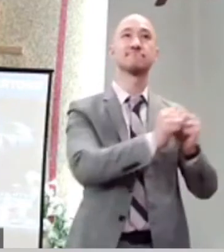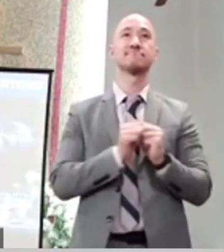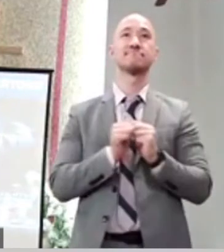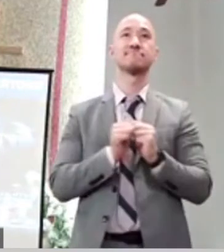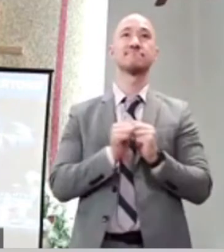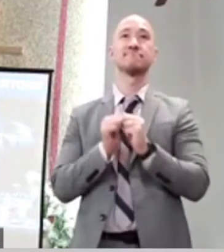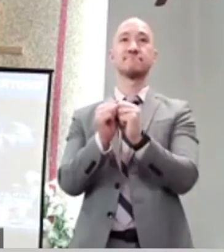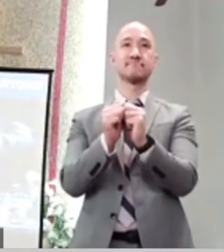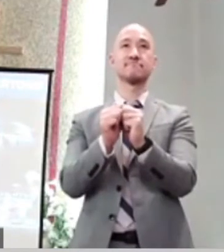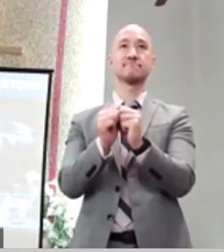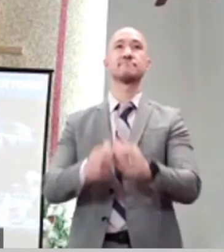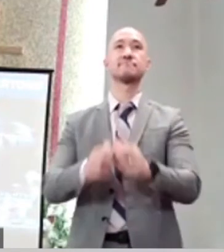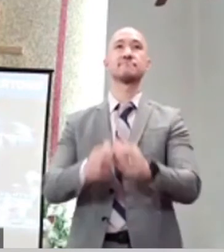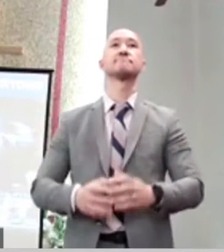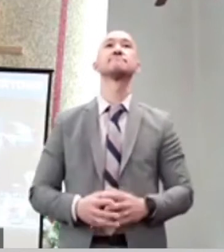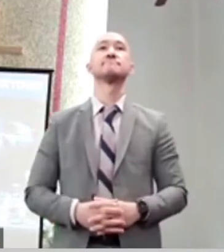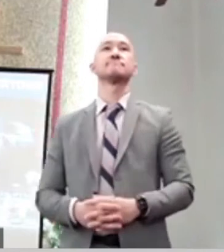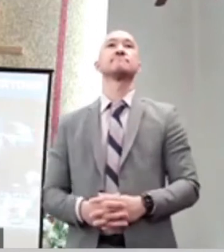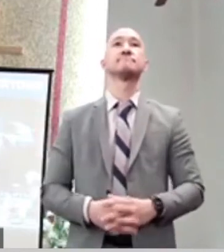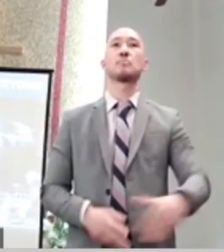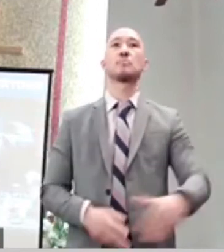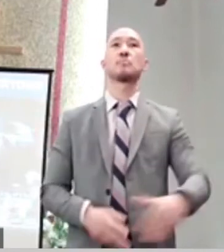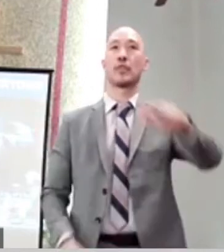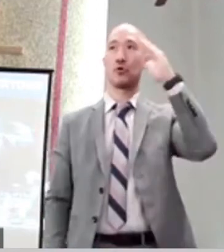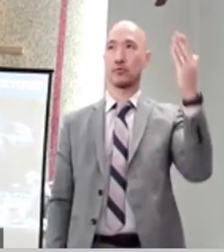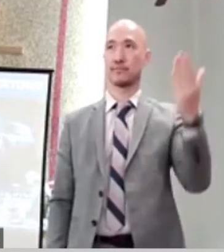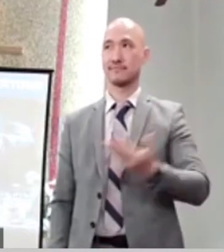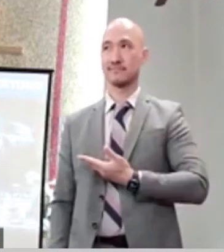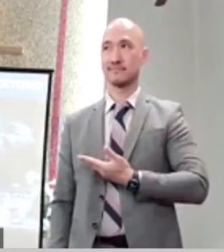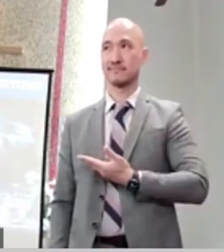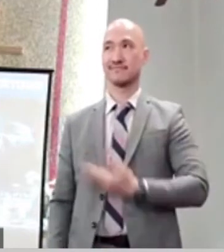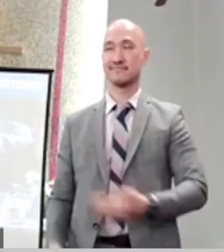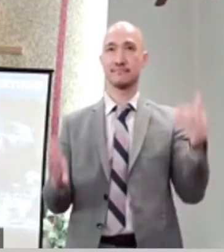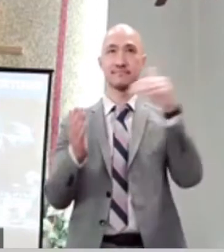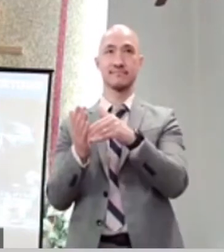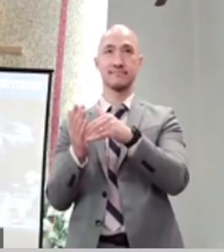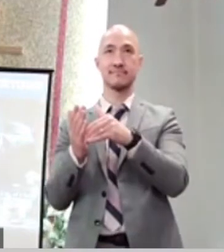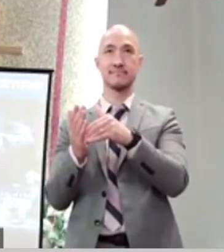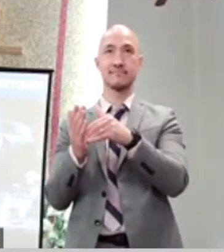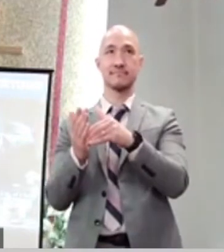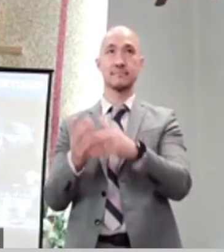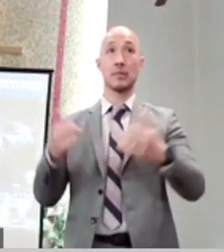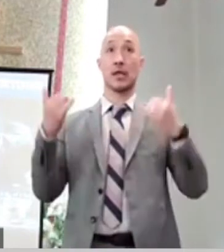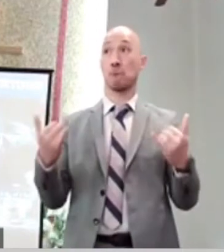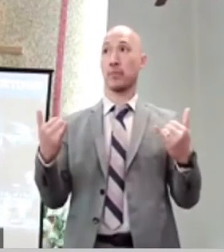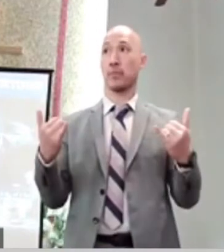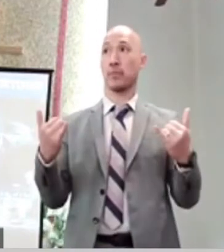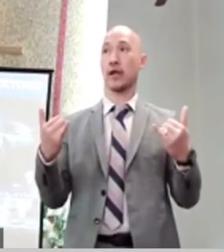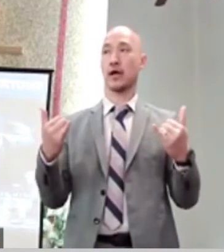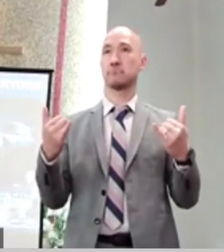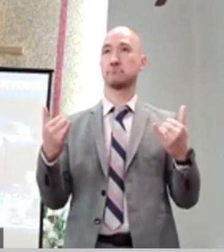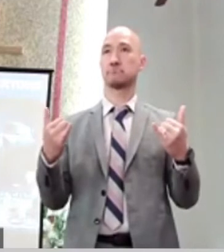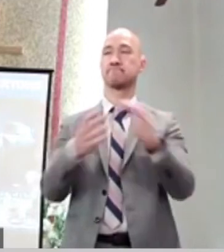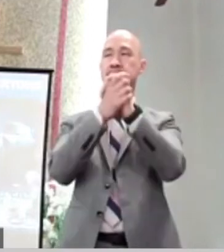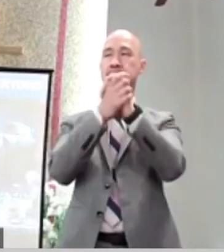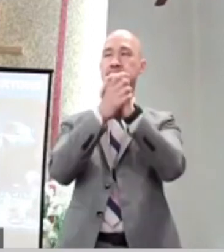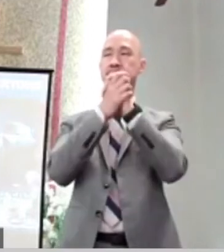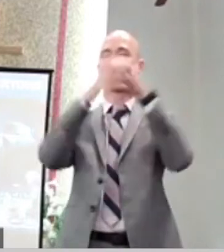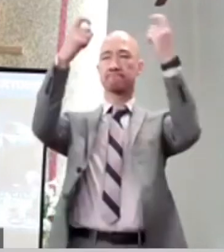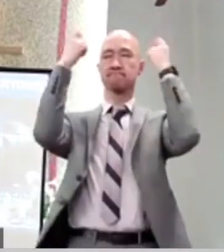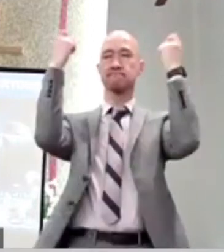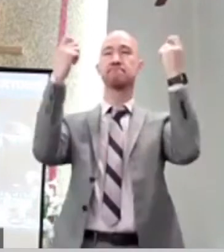to this first day of the week one more time. As we celebrate Easter Sunday really every week, it is